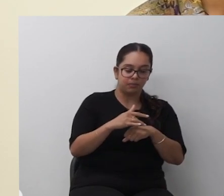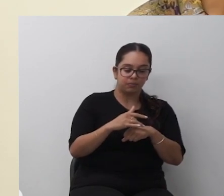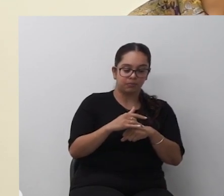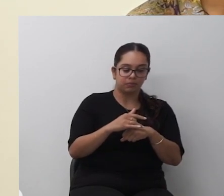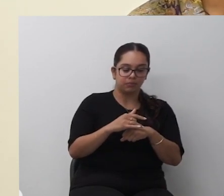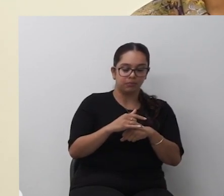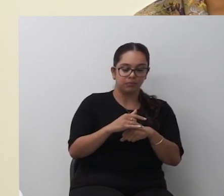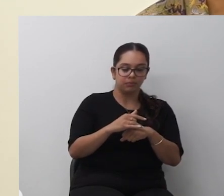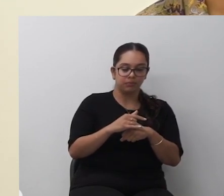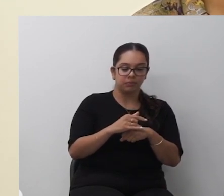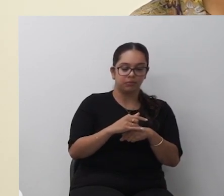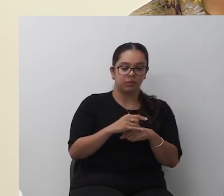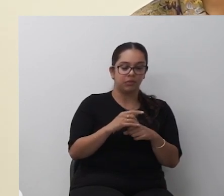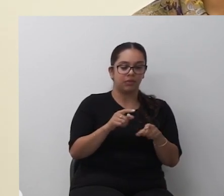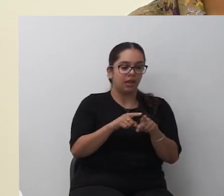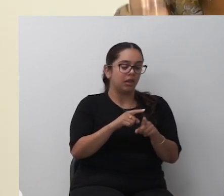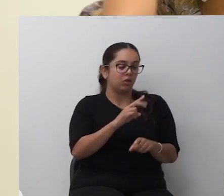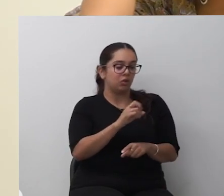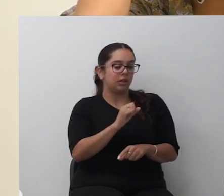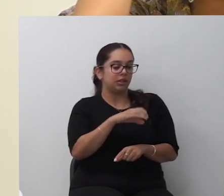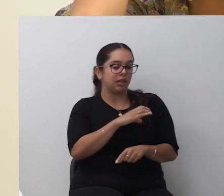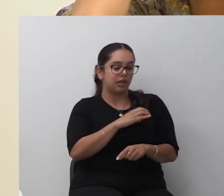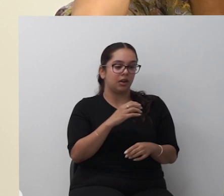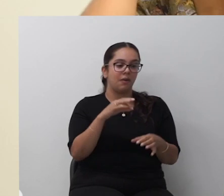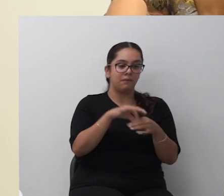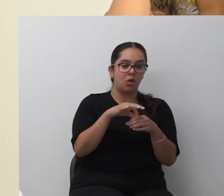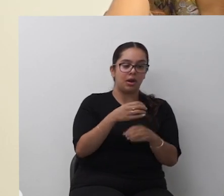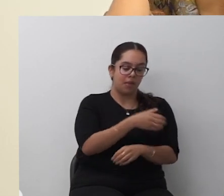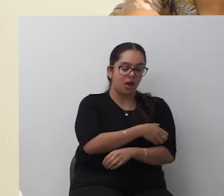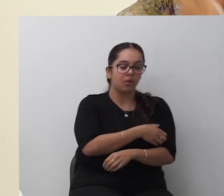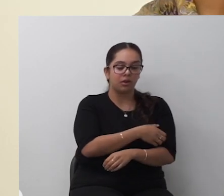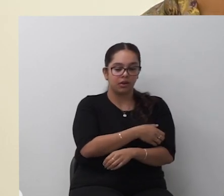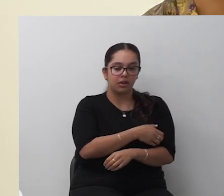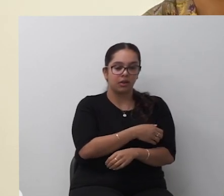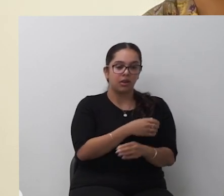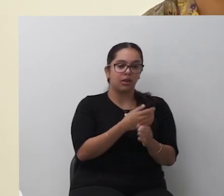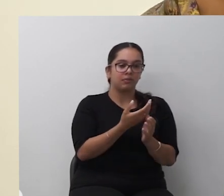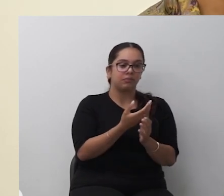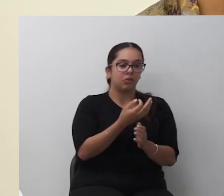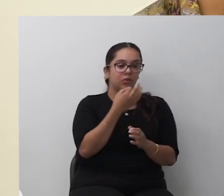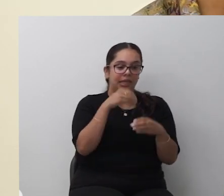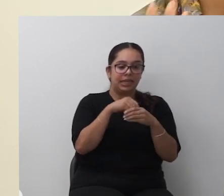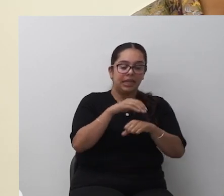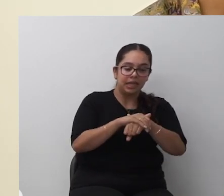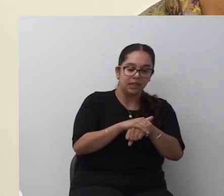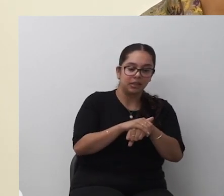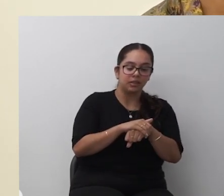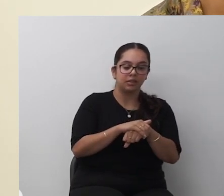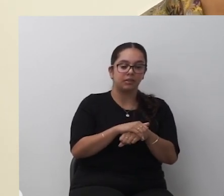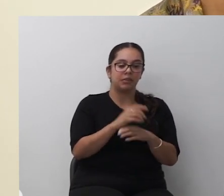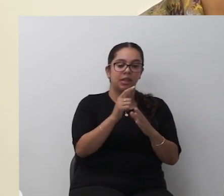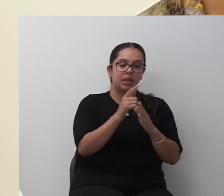is being a U.S. citizen, having voting power, being fluent in English, having some amount of